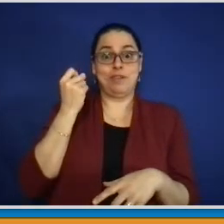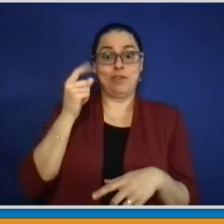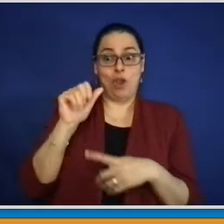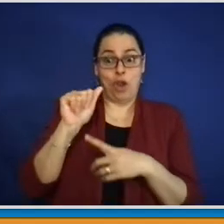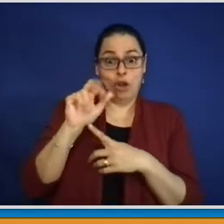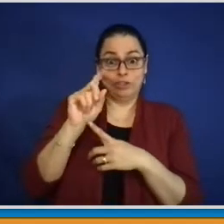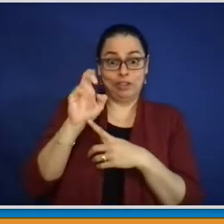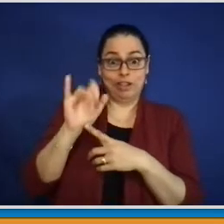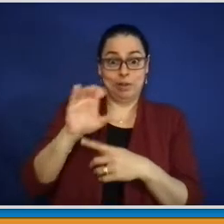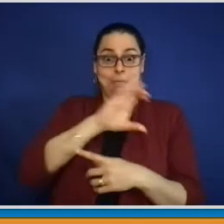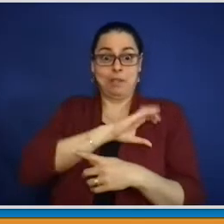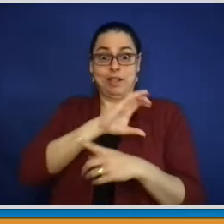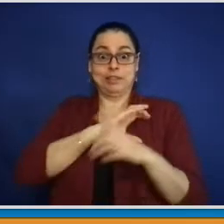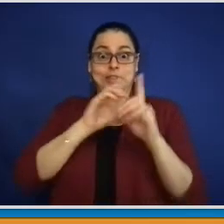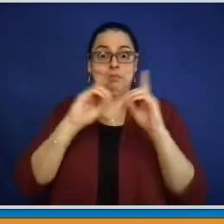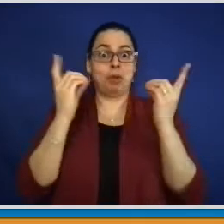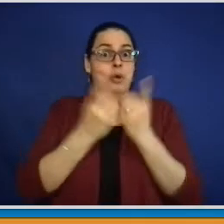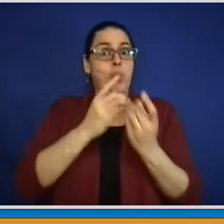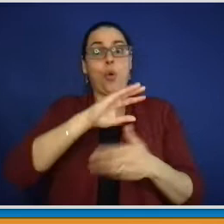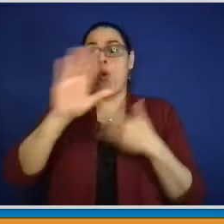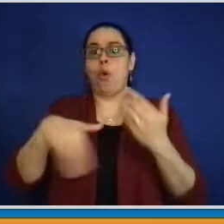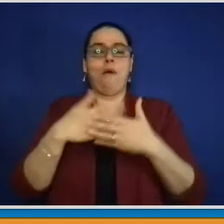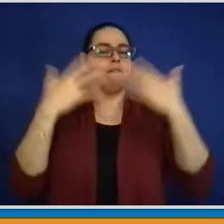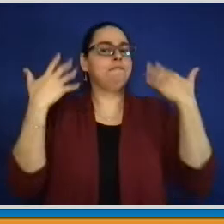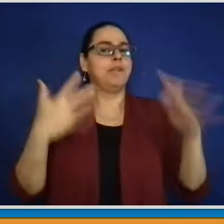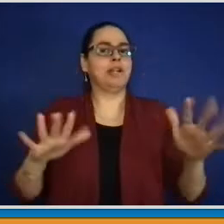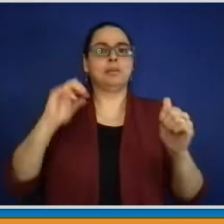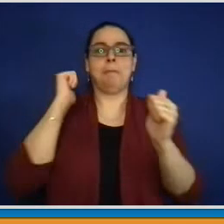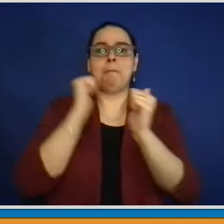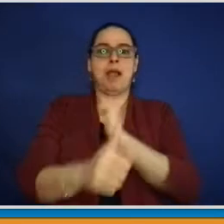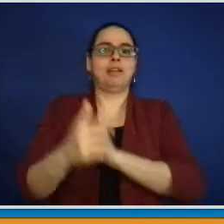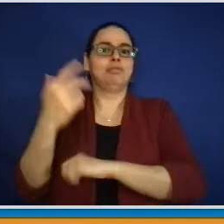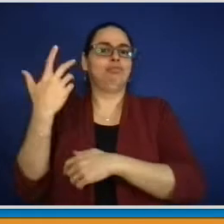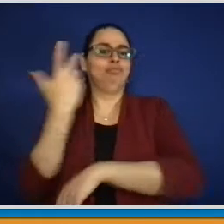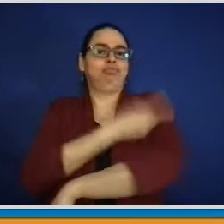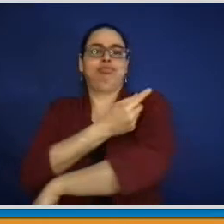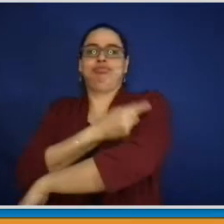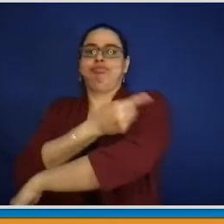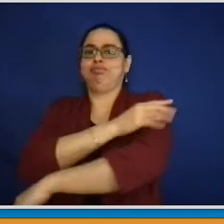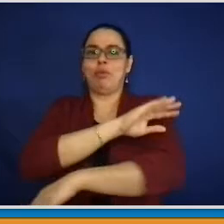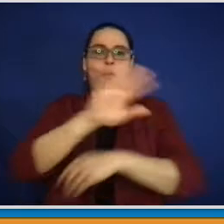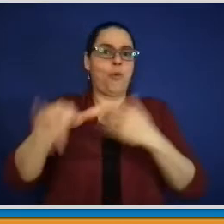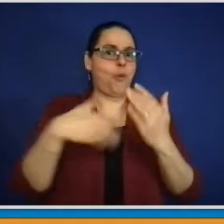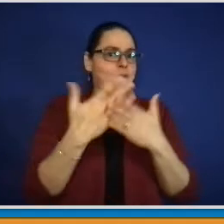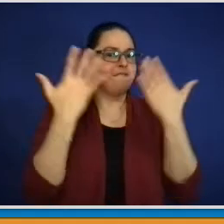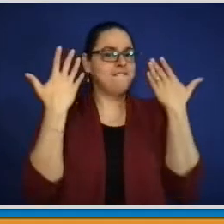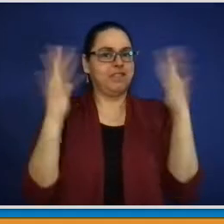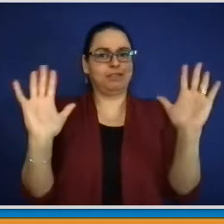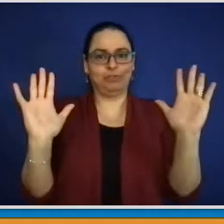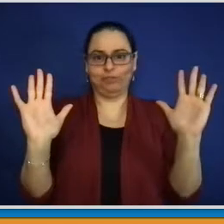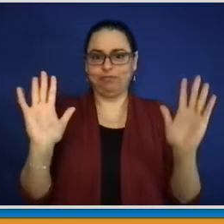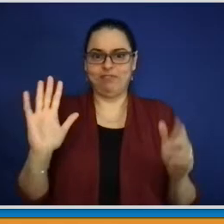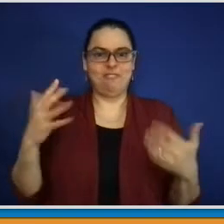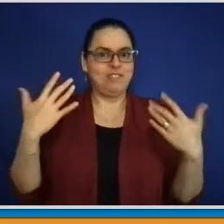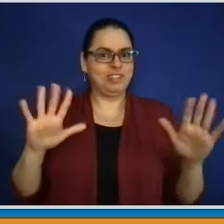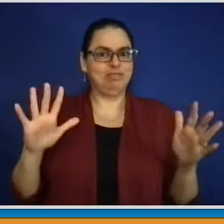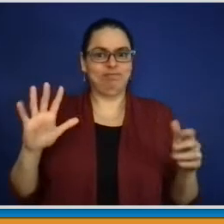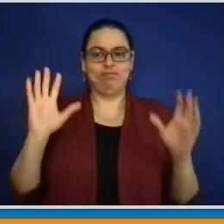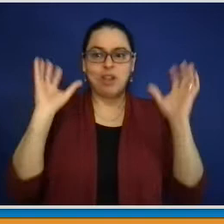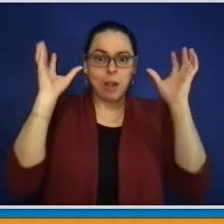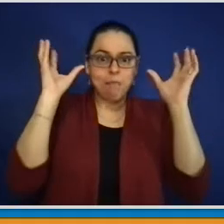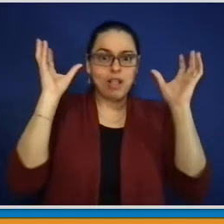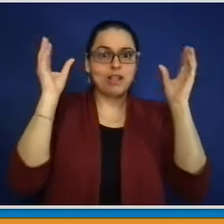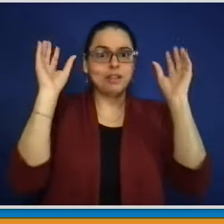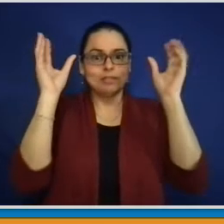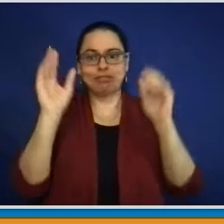who wants a vaccine has had the opportunity and has been vaccinated. Our ambulance corps has been vaccinated. We're looking forward to having